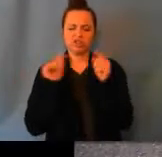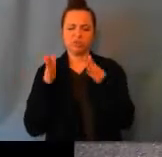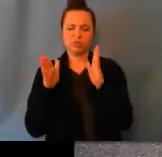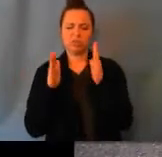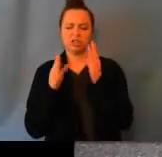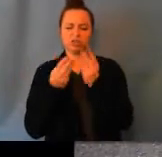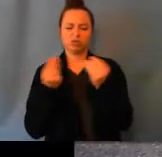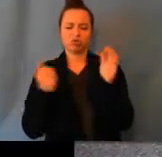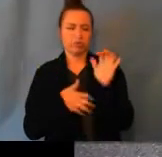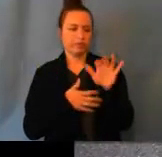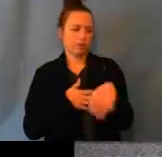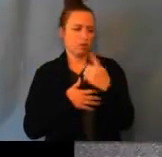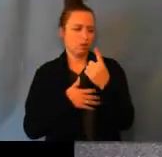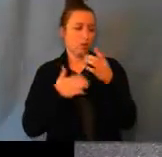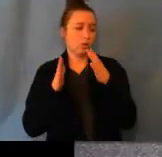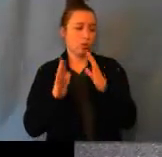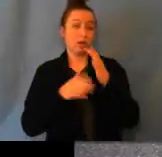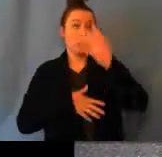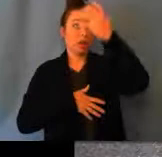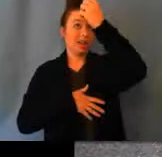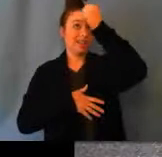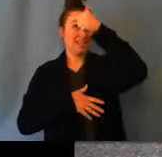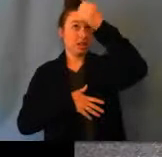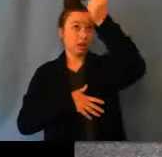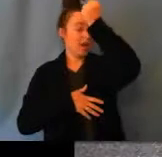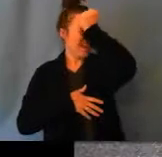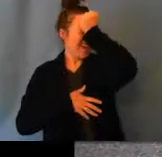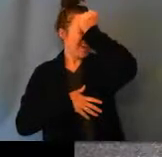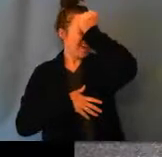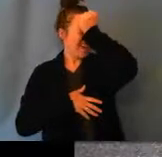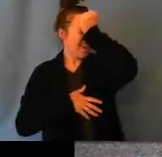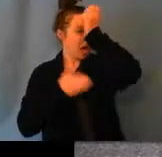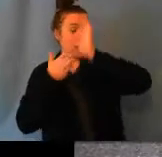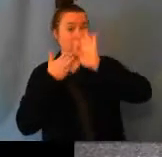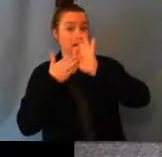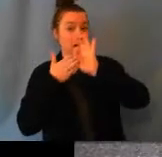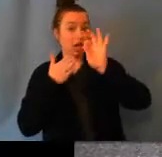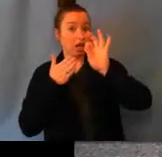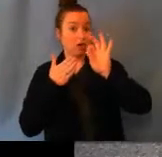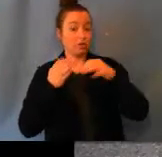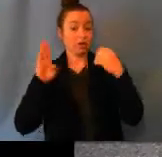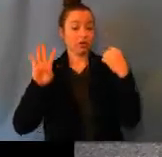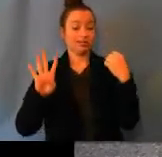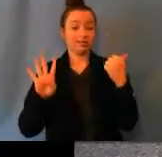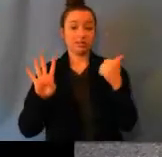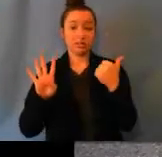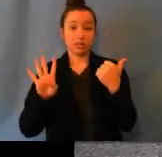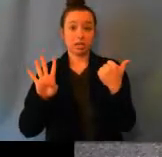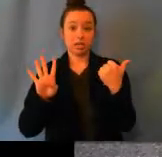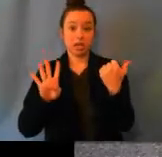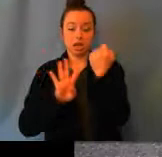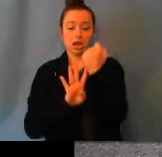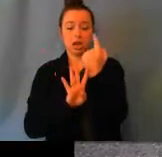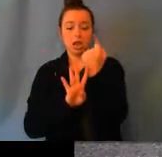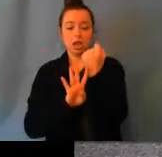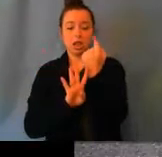there? One way is we can hold that 10 in our head and then count 4 more. So hold 10 in your